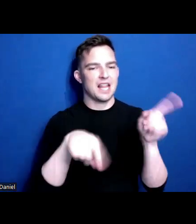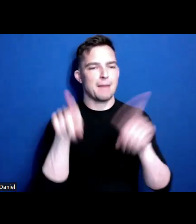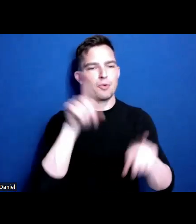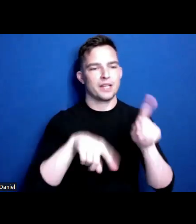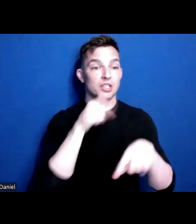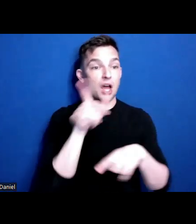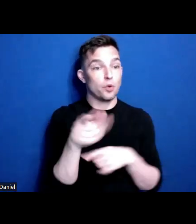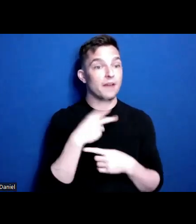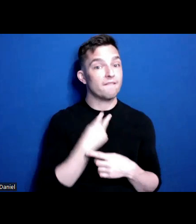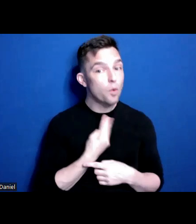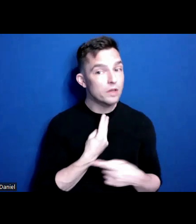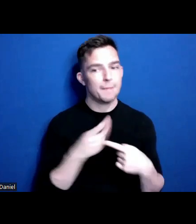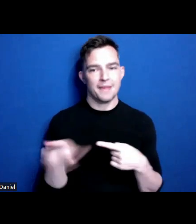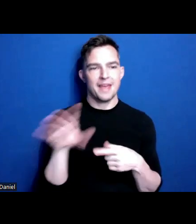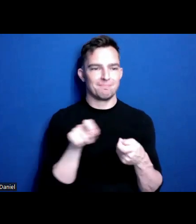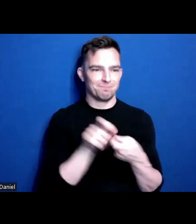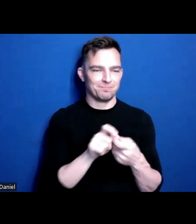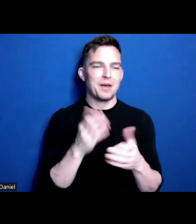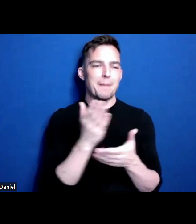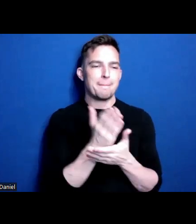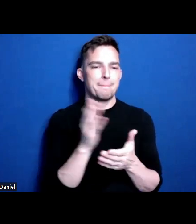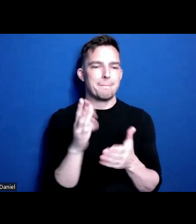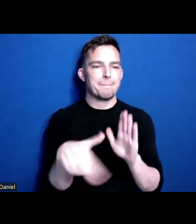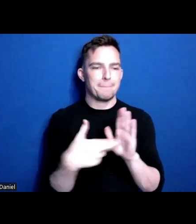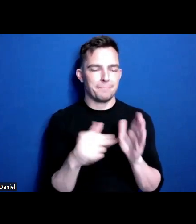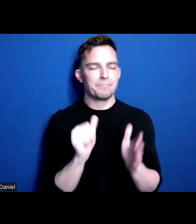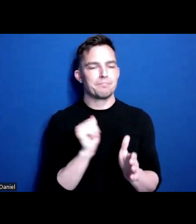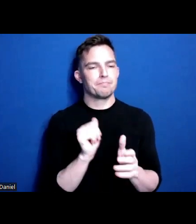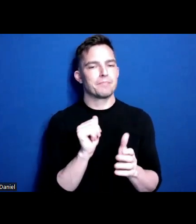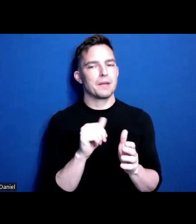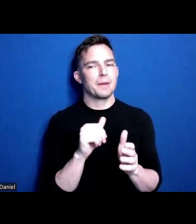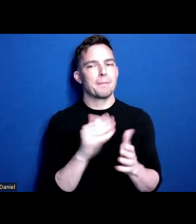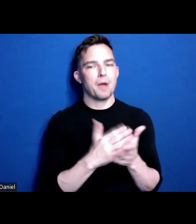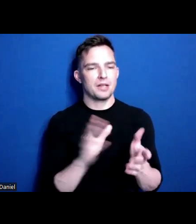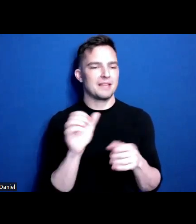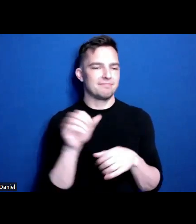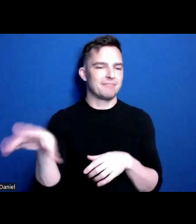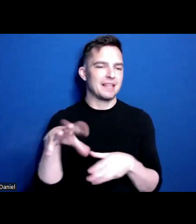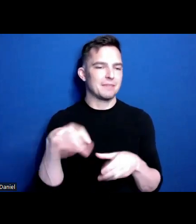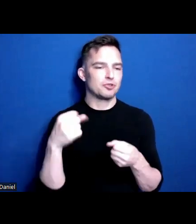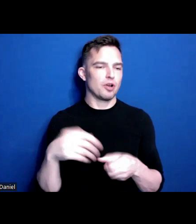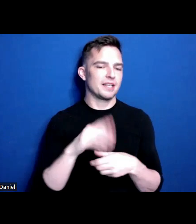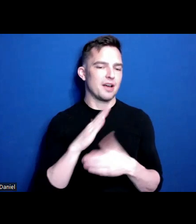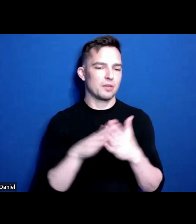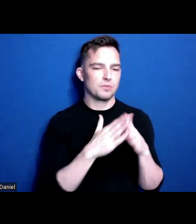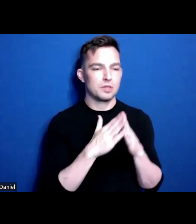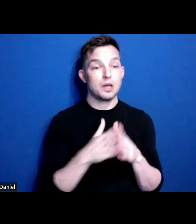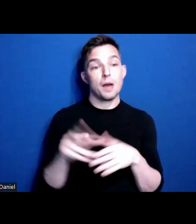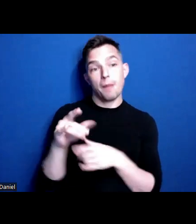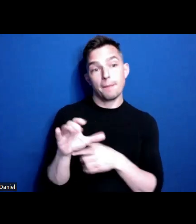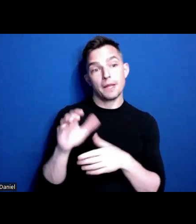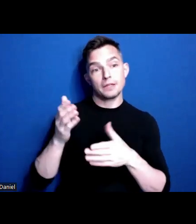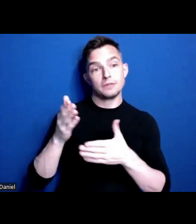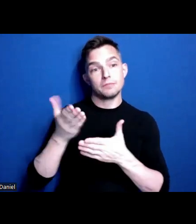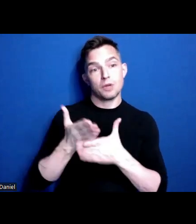but they have a specific part that make us all stronger in our communities. The public-private partnerships are also critical to our